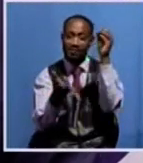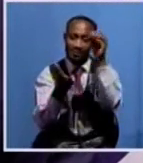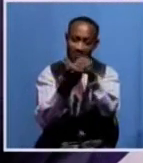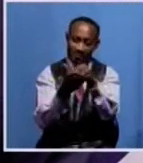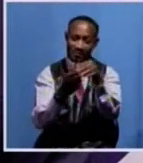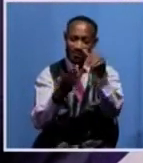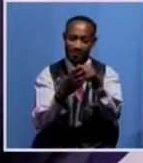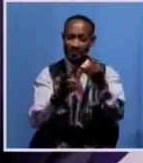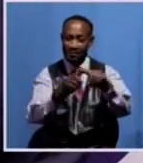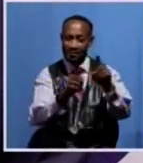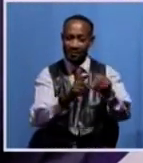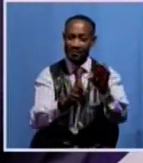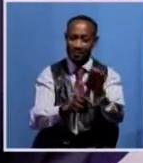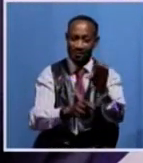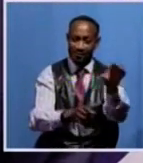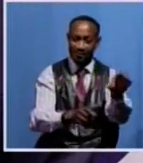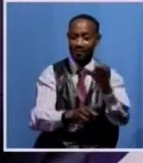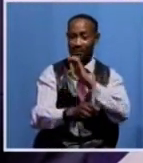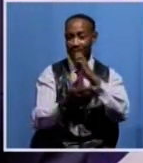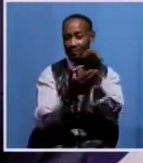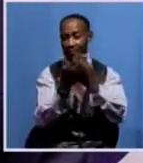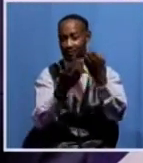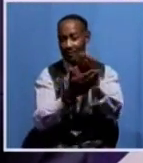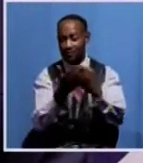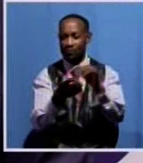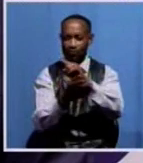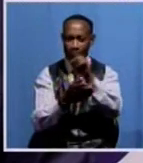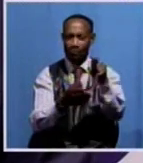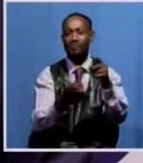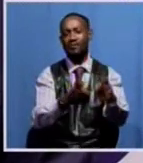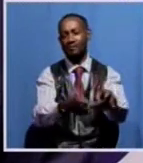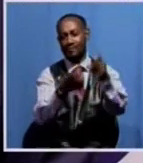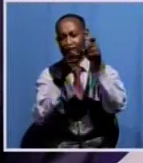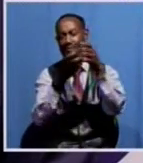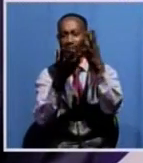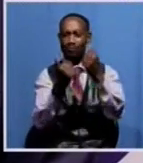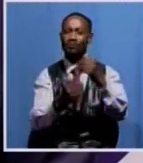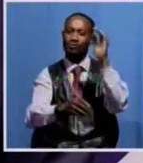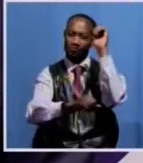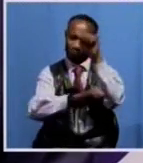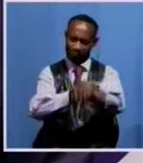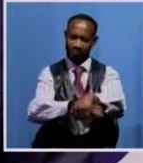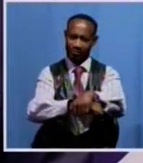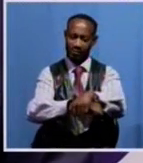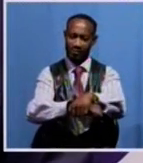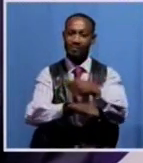different sectors of the economy. That's a challenge, obviously, that we want to overcome. So I think